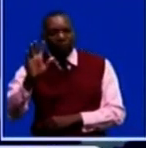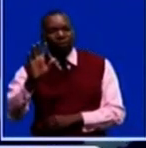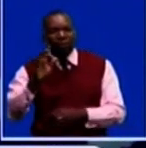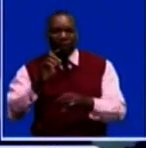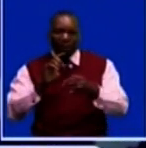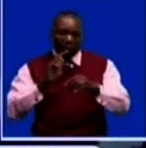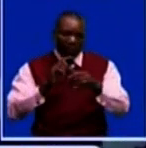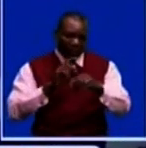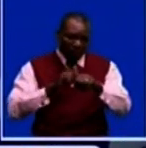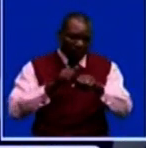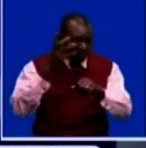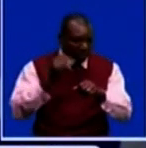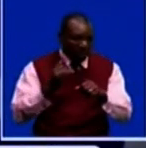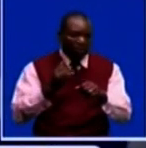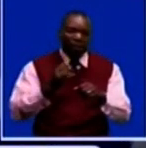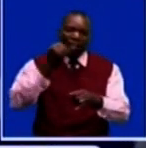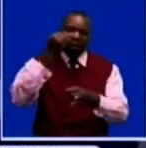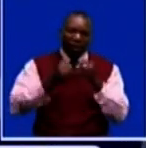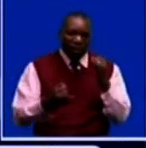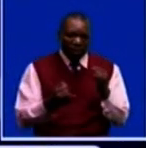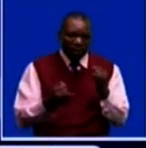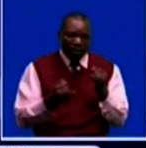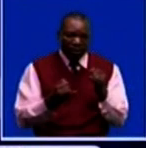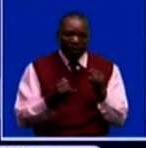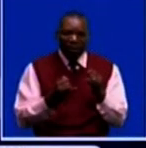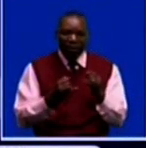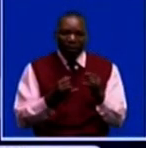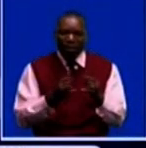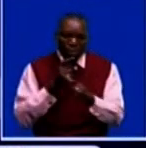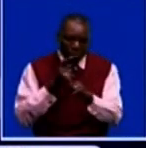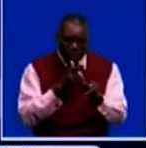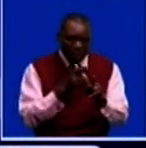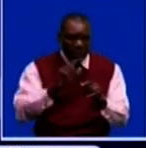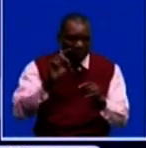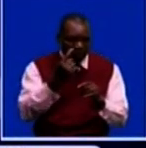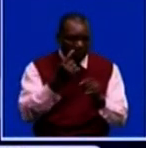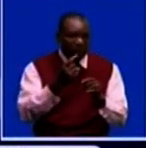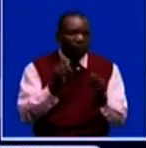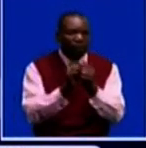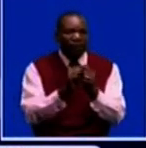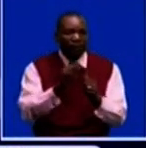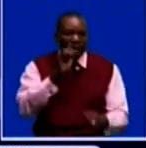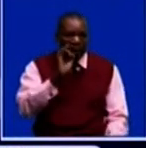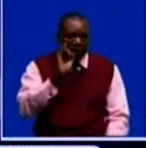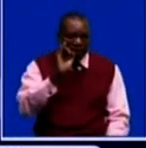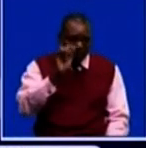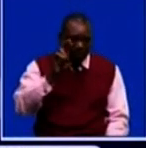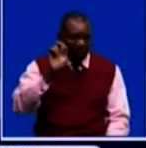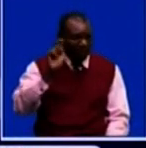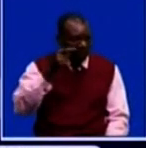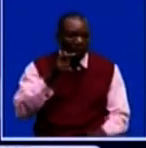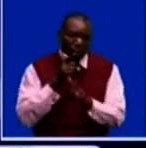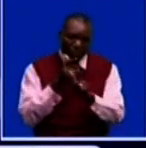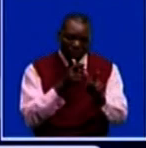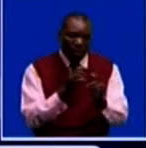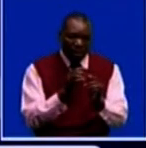defined by the end of the Cold War and the first Iraqi war against Saddam Hussein. While his health had been failing in